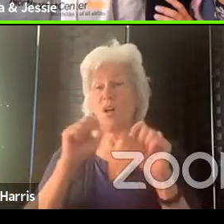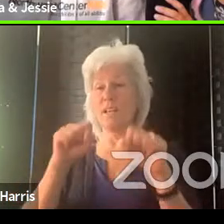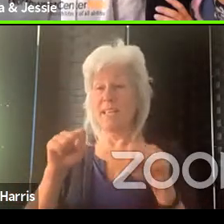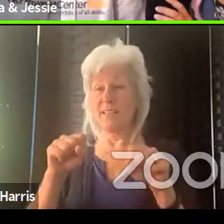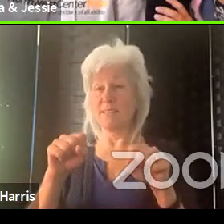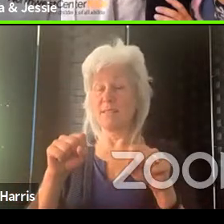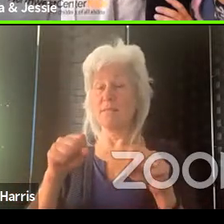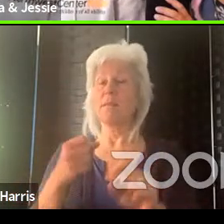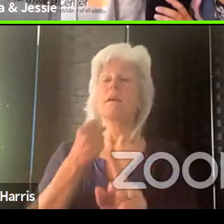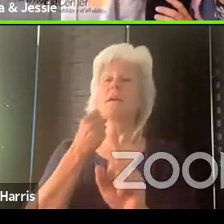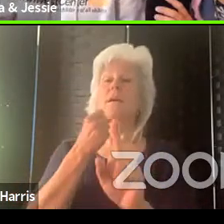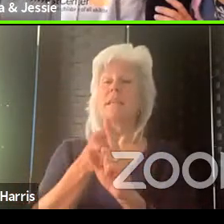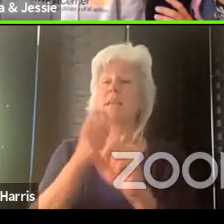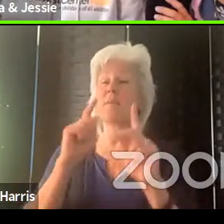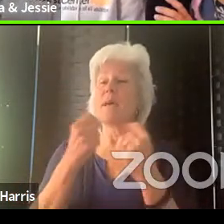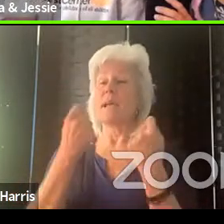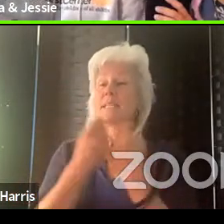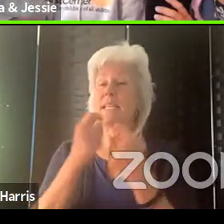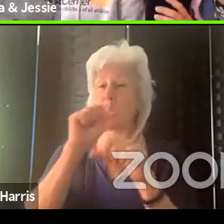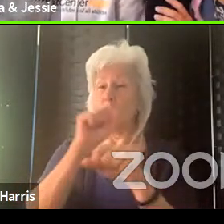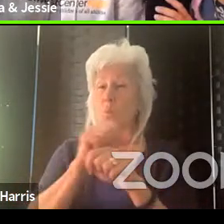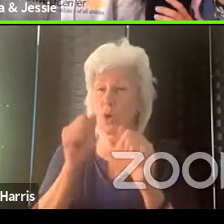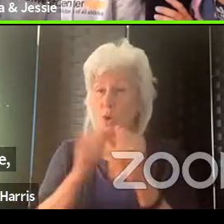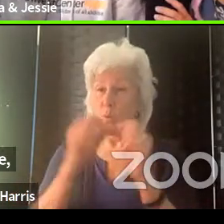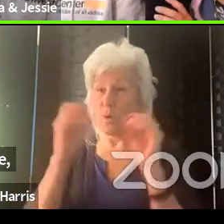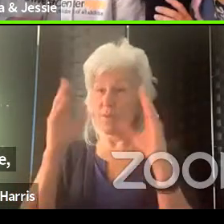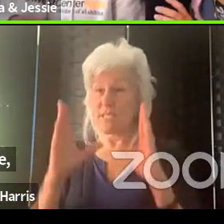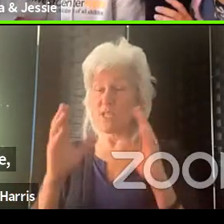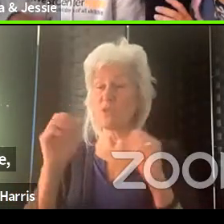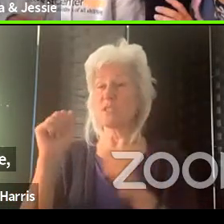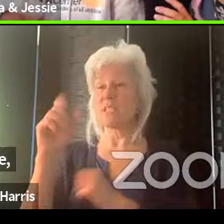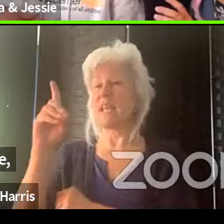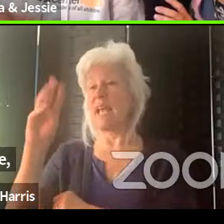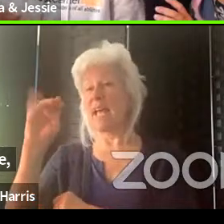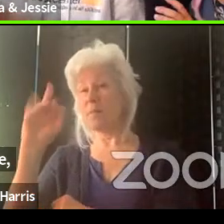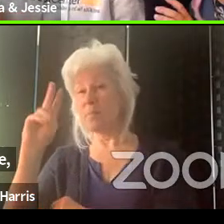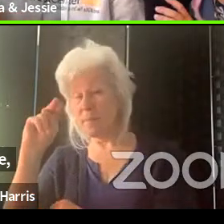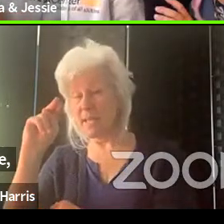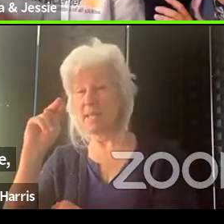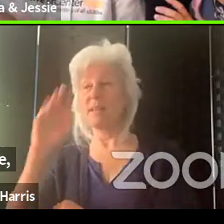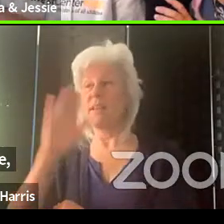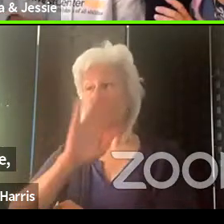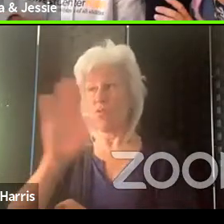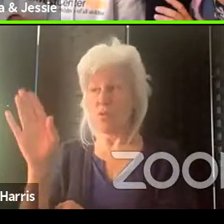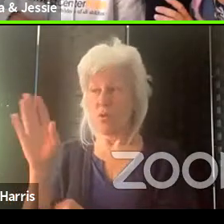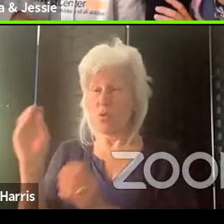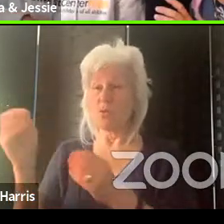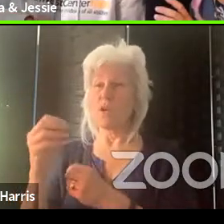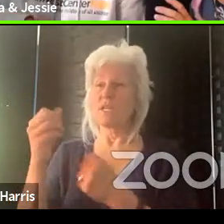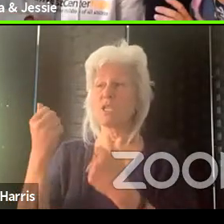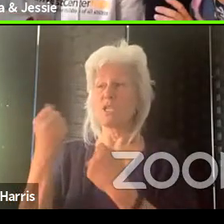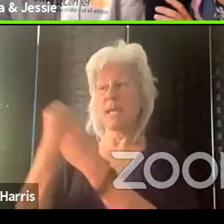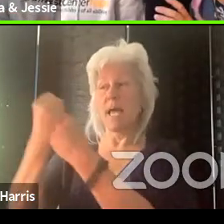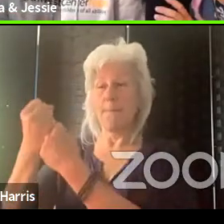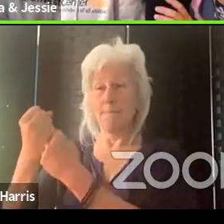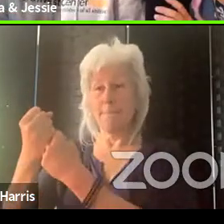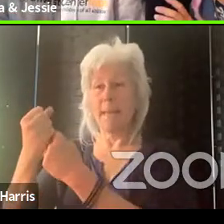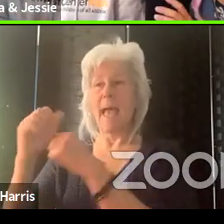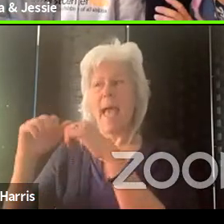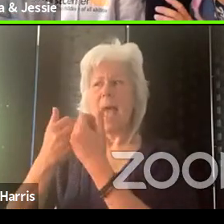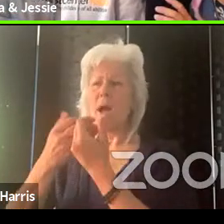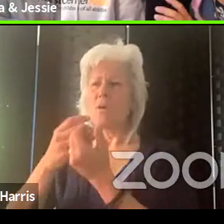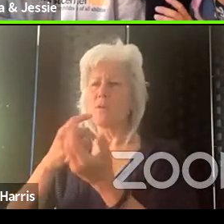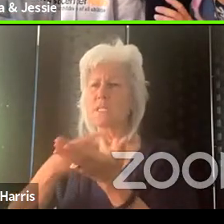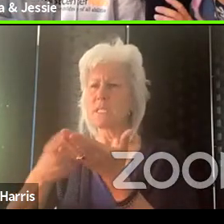team can work with teachers and administration in those organizations to help support how to talk with